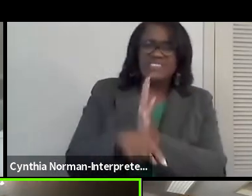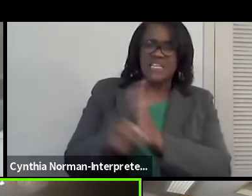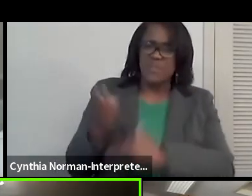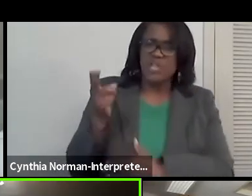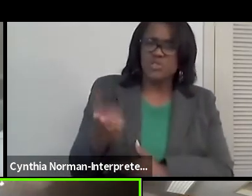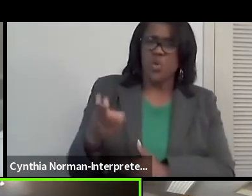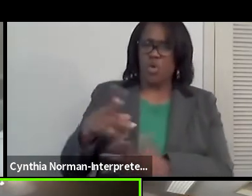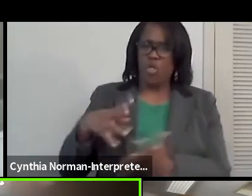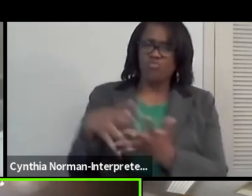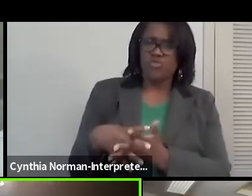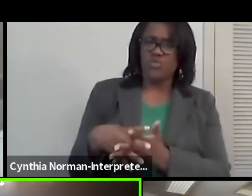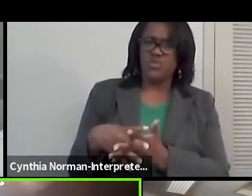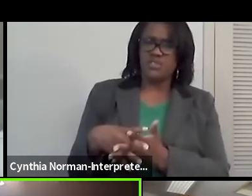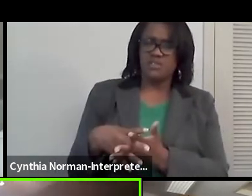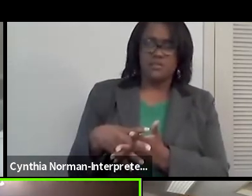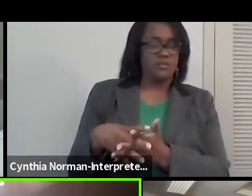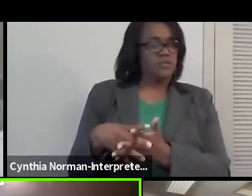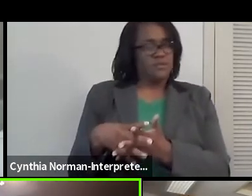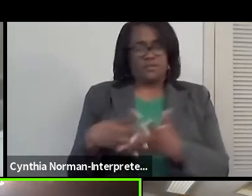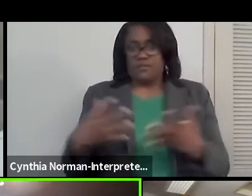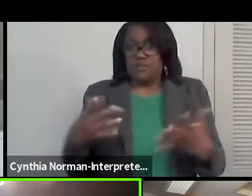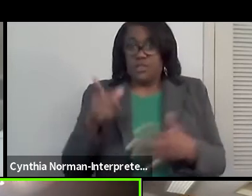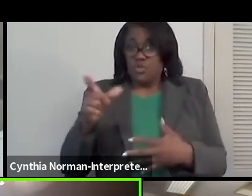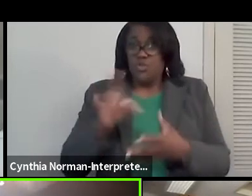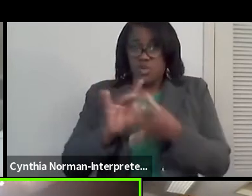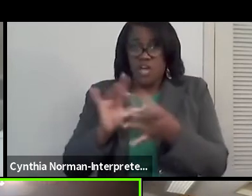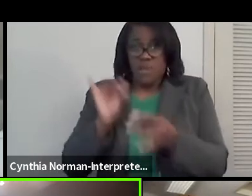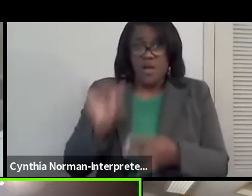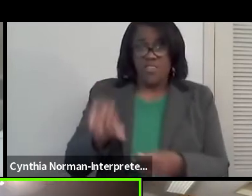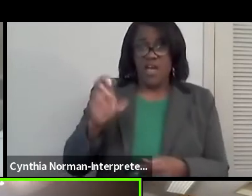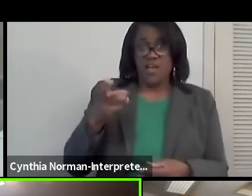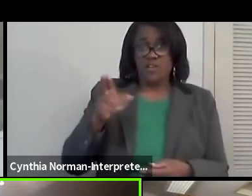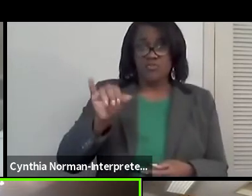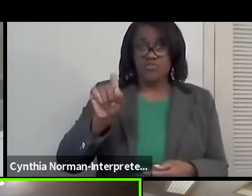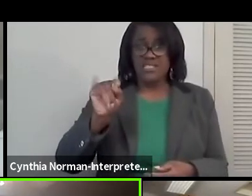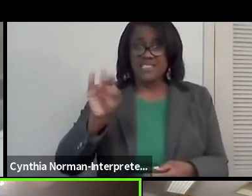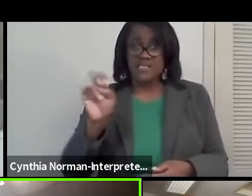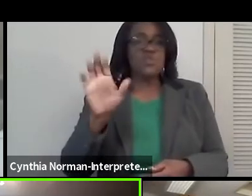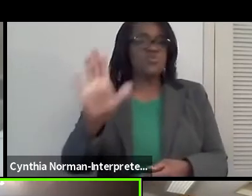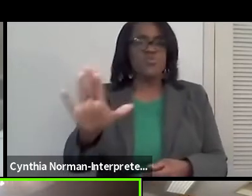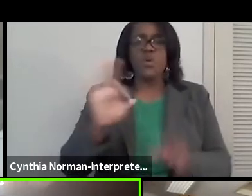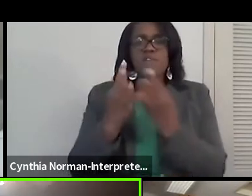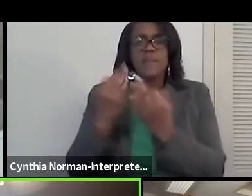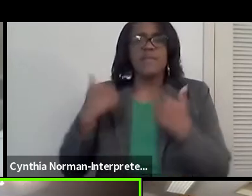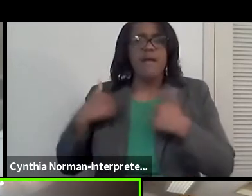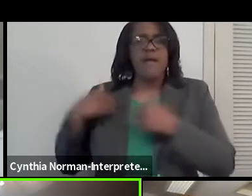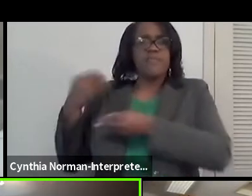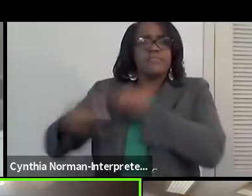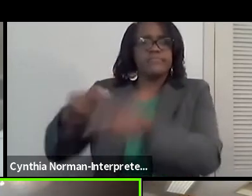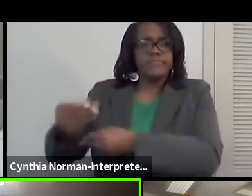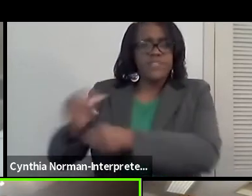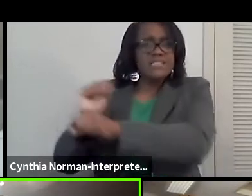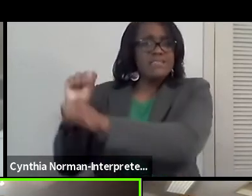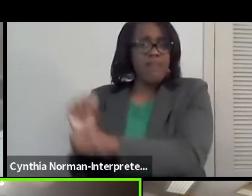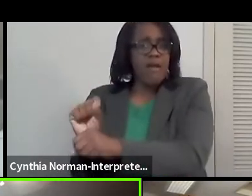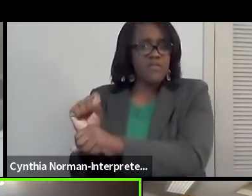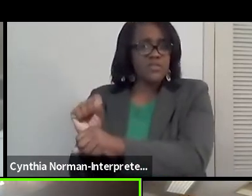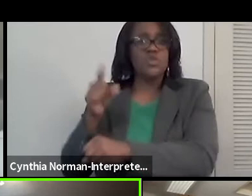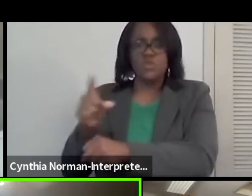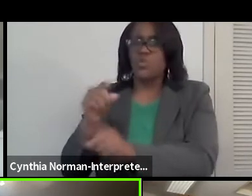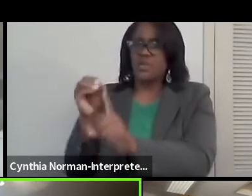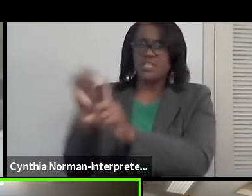these things. You know, as you were talking about, Christine, your family has slave ancestry, and, you know, you were directly